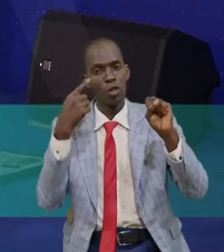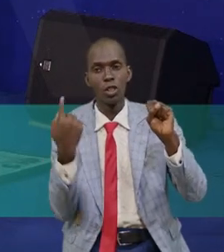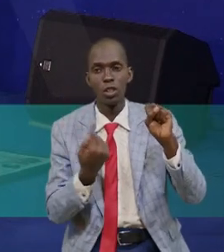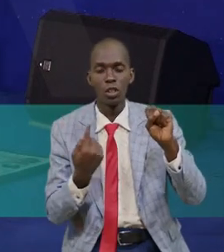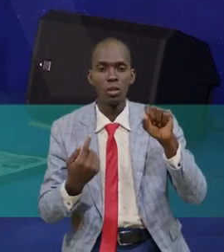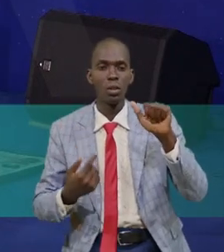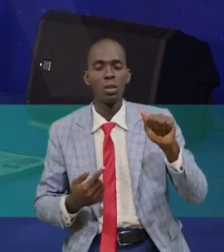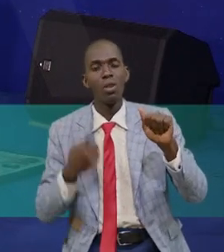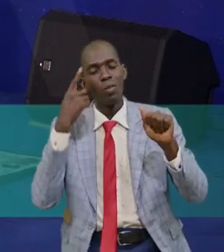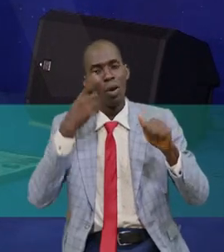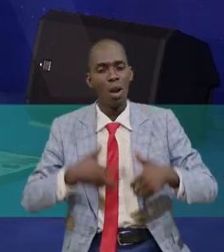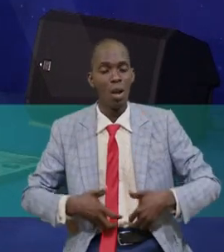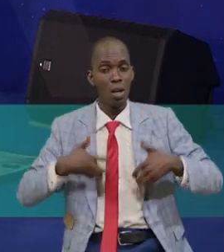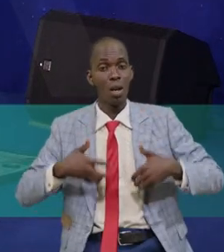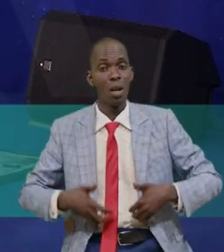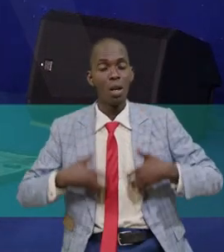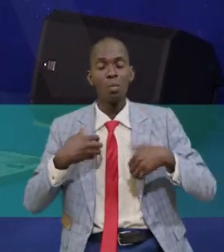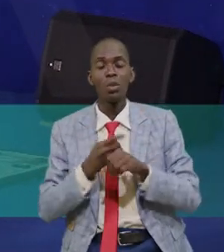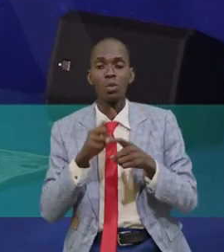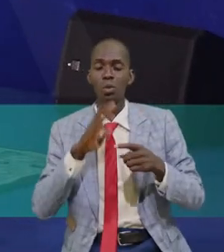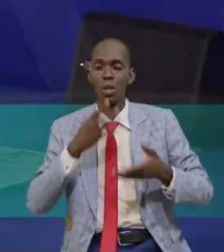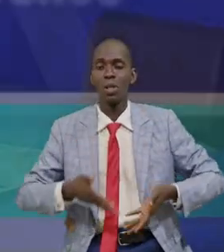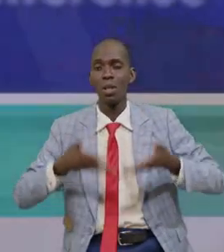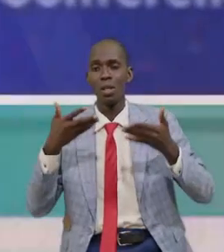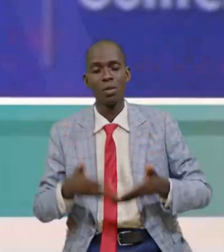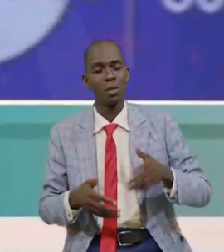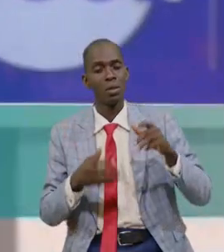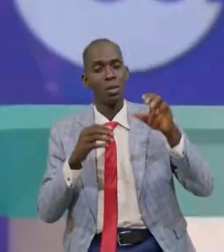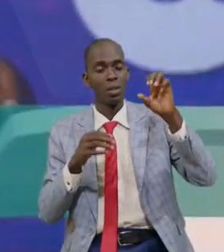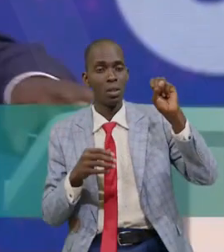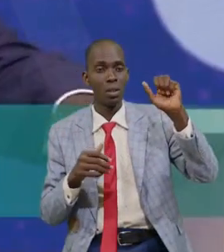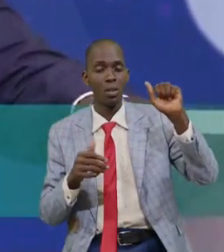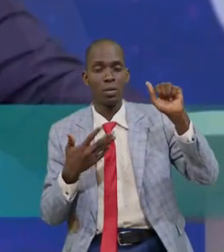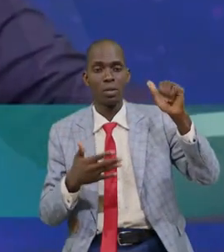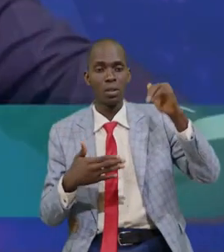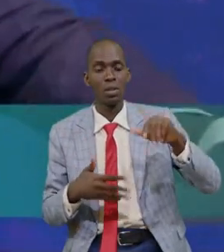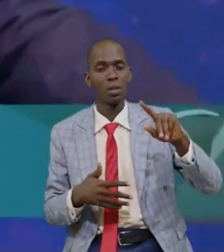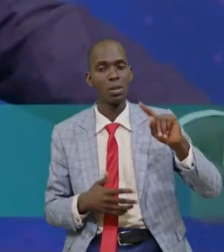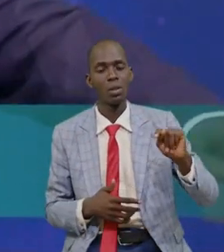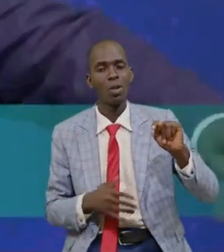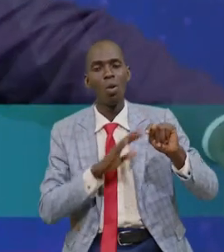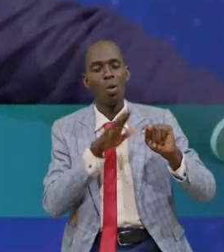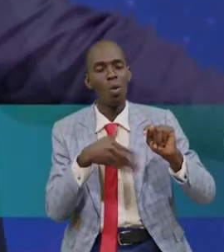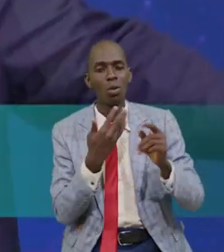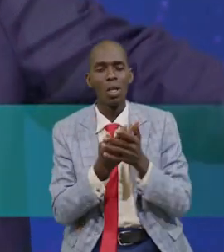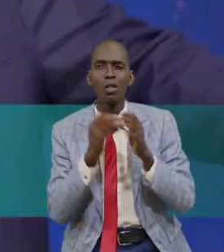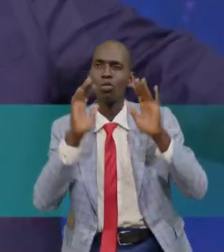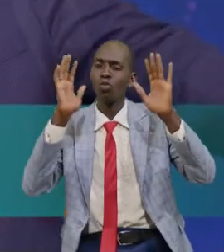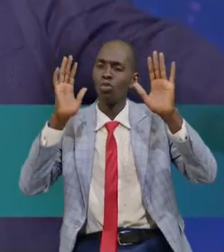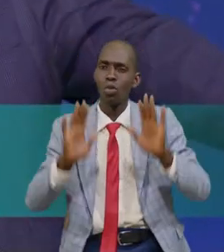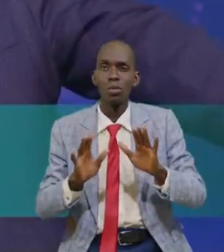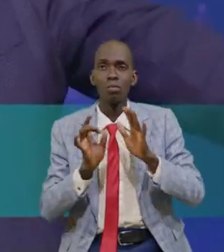cannot run at light. See, all those, you know, terrible, terrible things that people